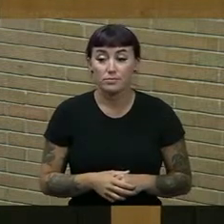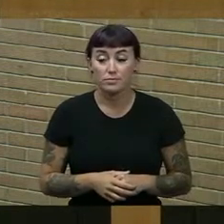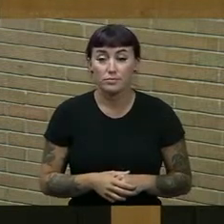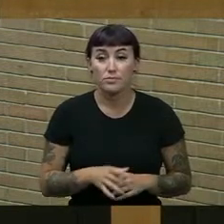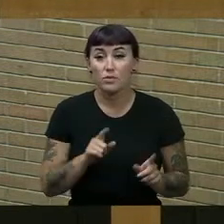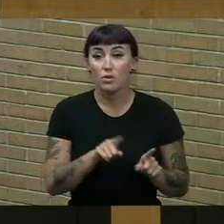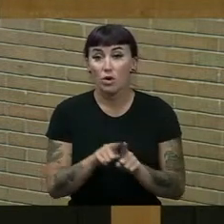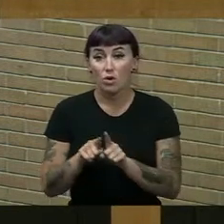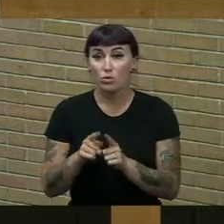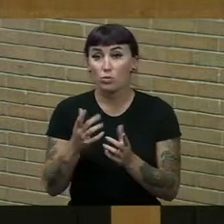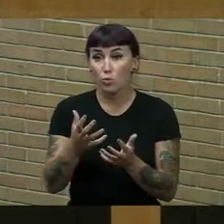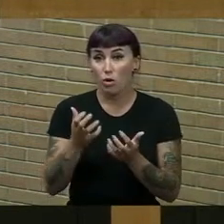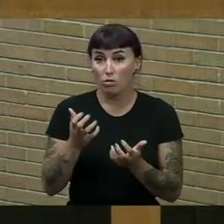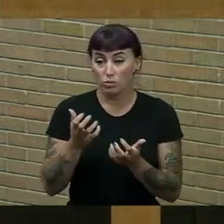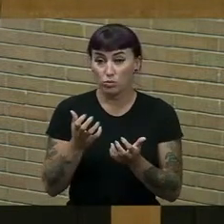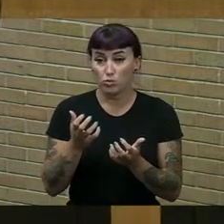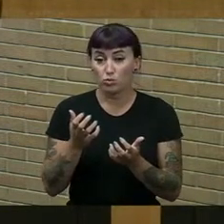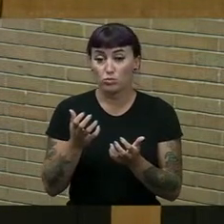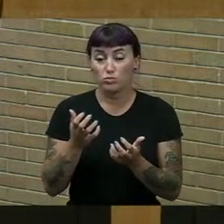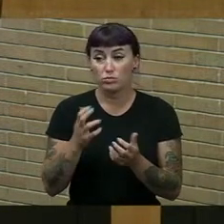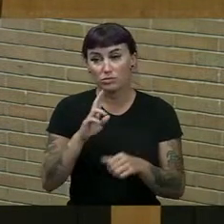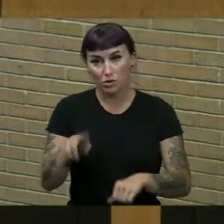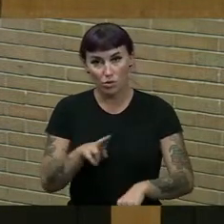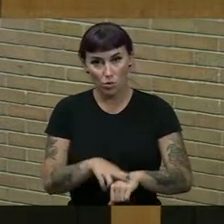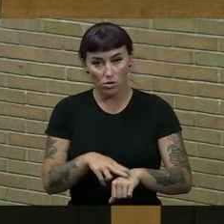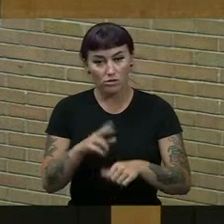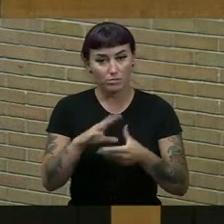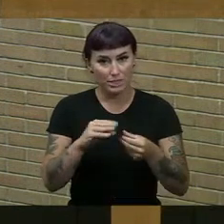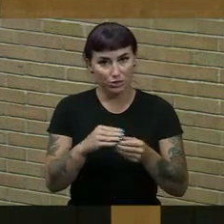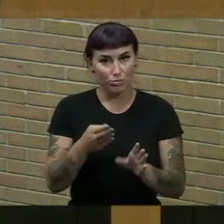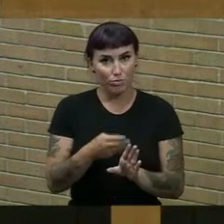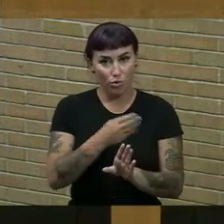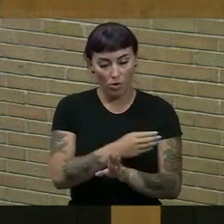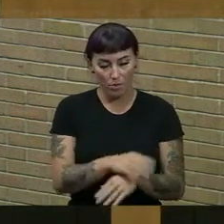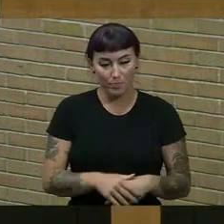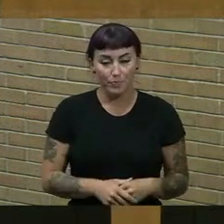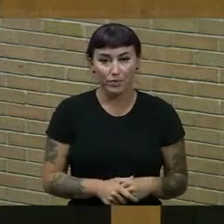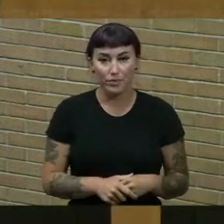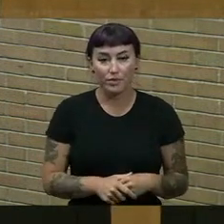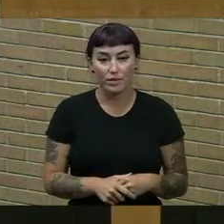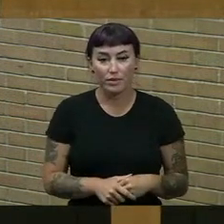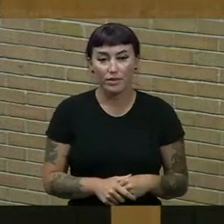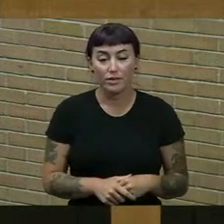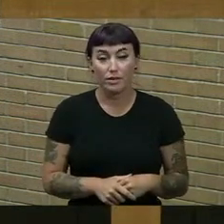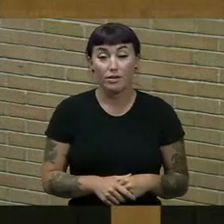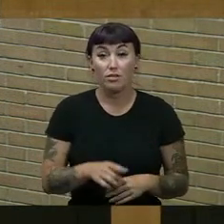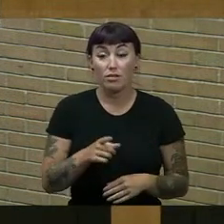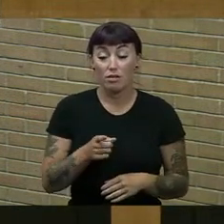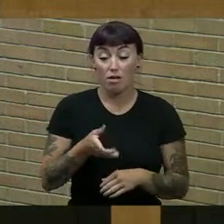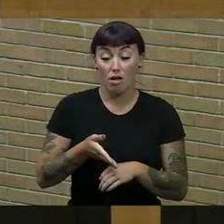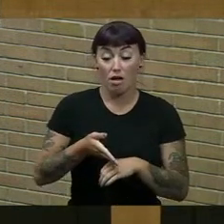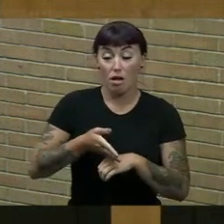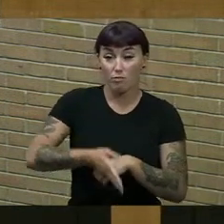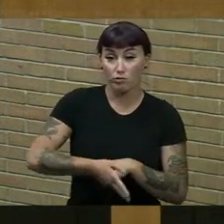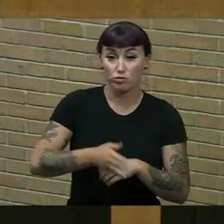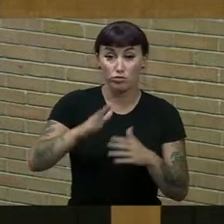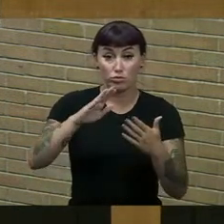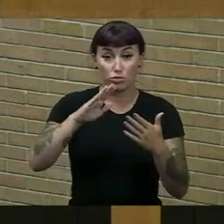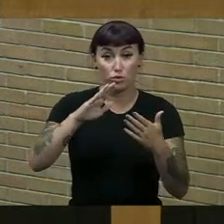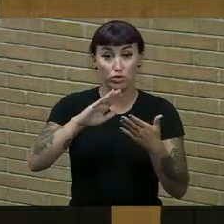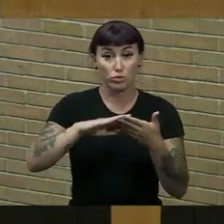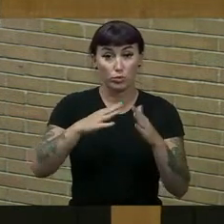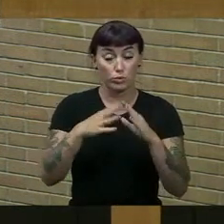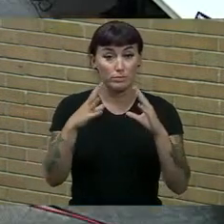I also want to, and of course, as was mentioned earlier, immediately following the community